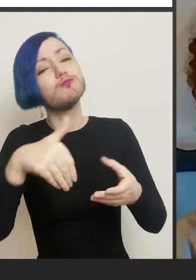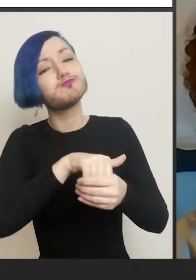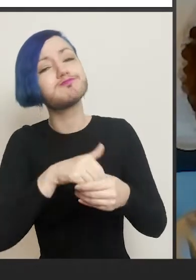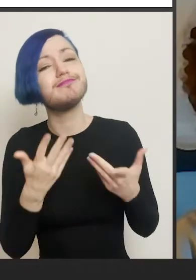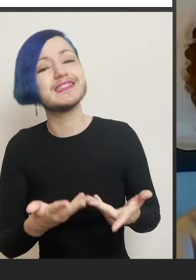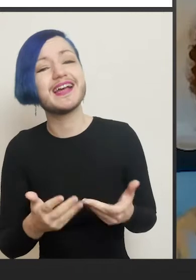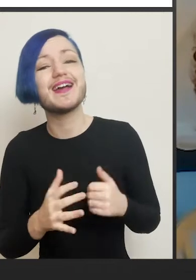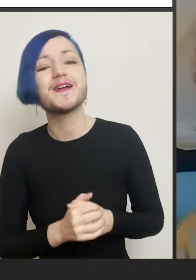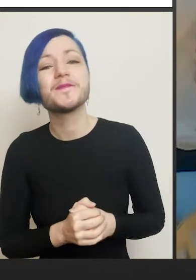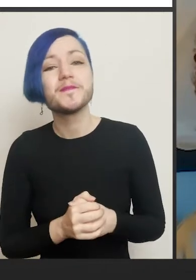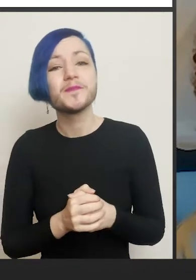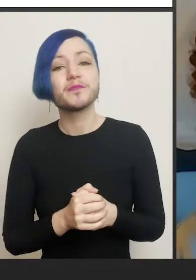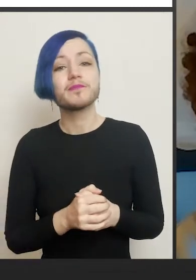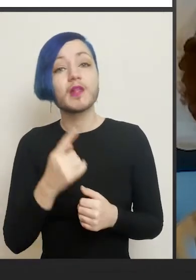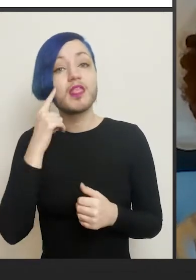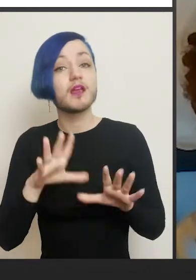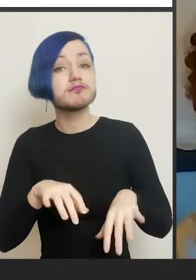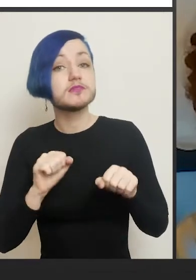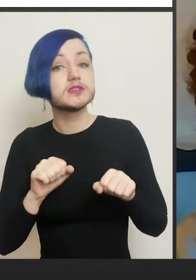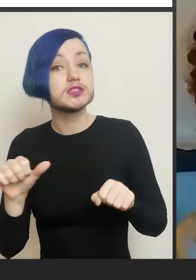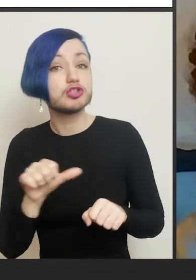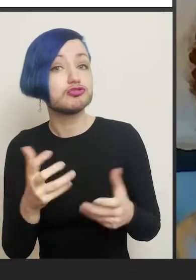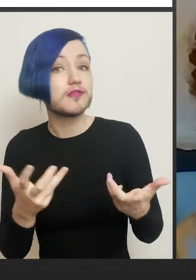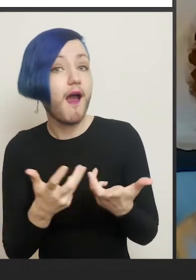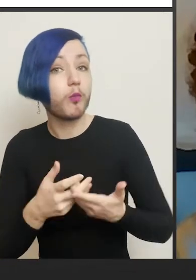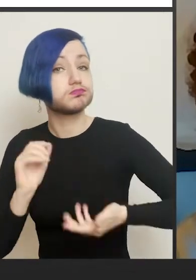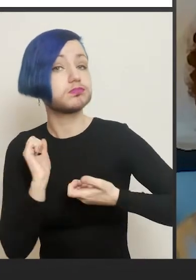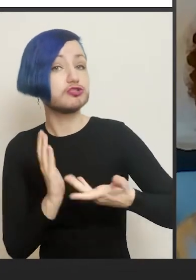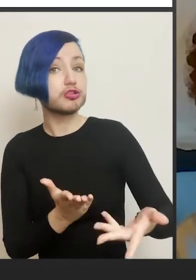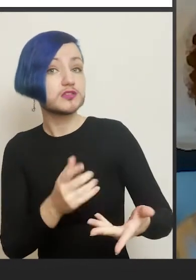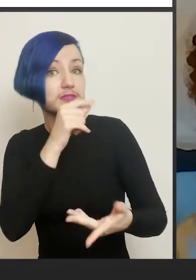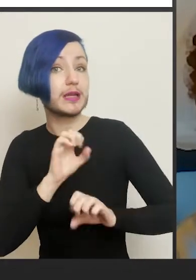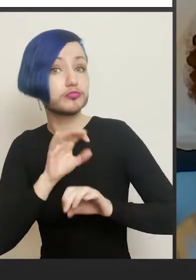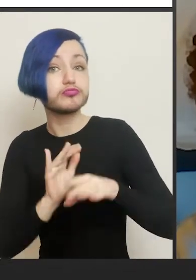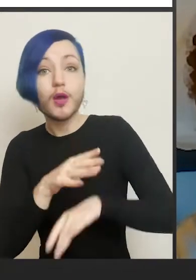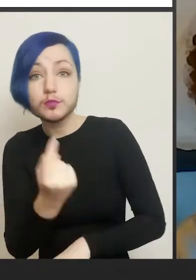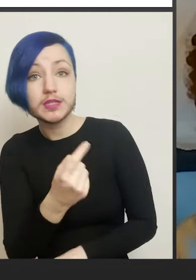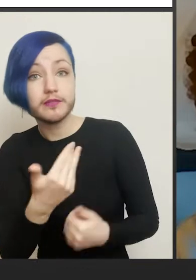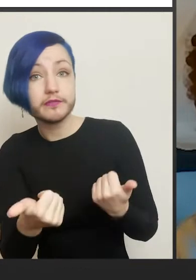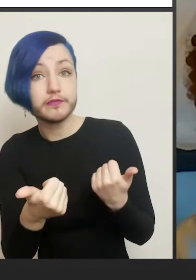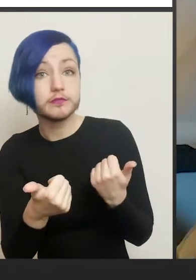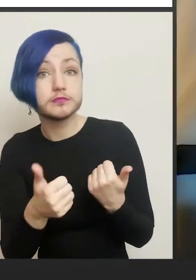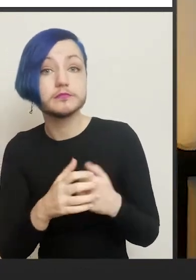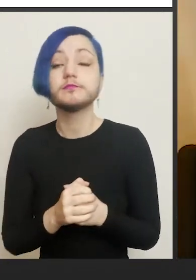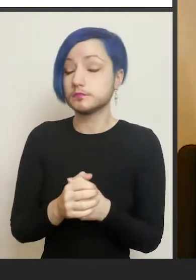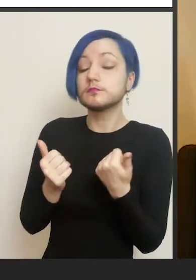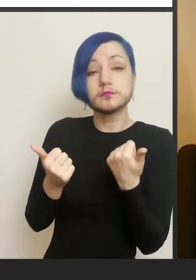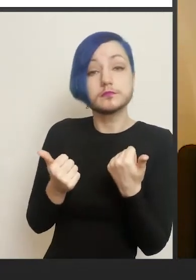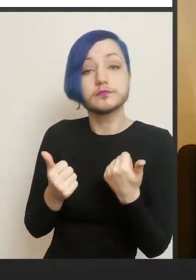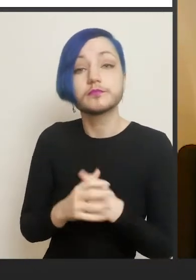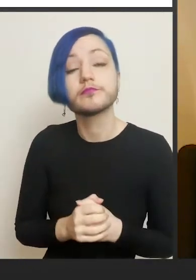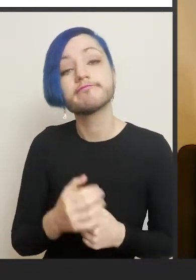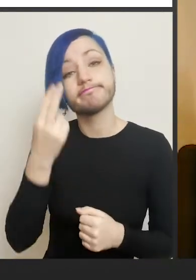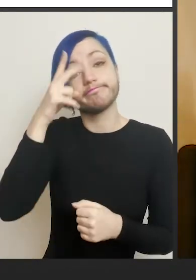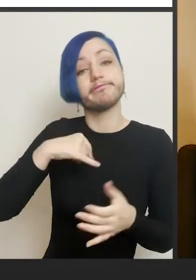for coming to talk to me today. So, I think we should start with introductions. So, just tell me a little bit about you. All right,